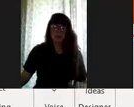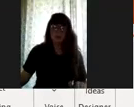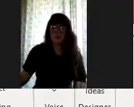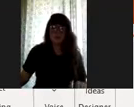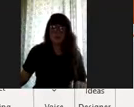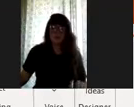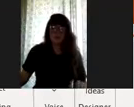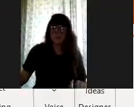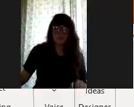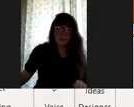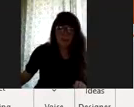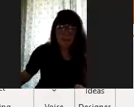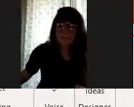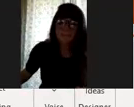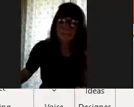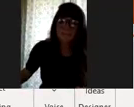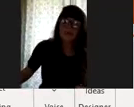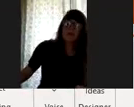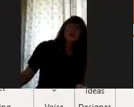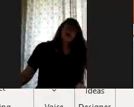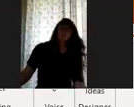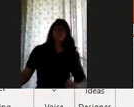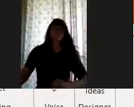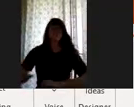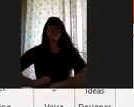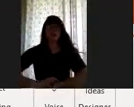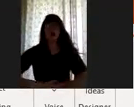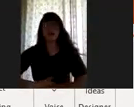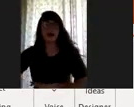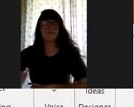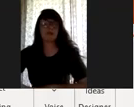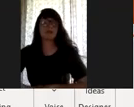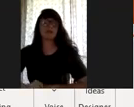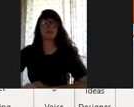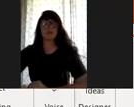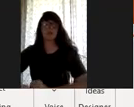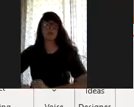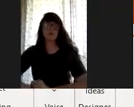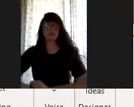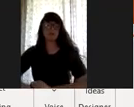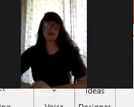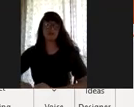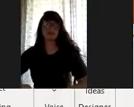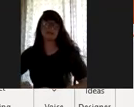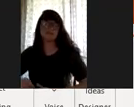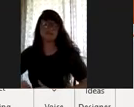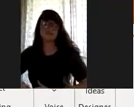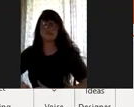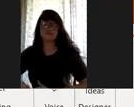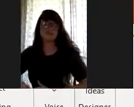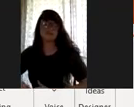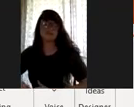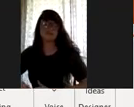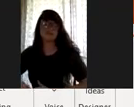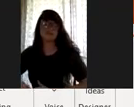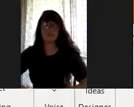Huh? I was just addressing the audience. I was telling them what they could do while you're away. Oh, yeah. I forget that there's other people. All right.